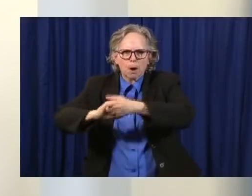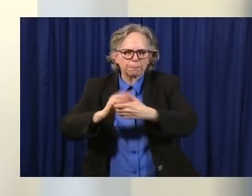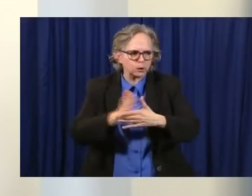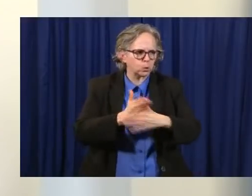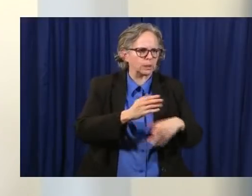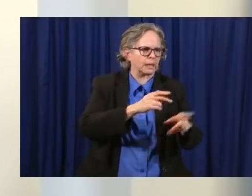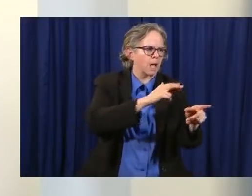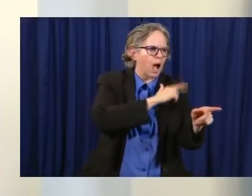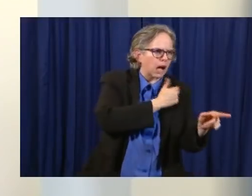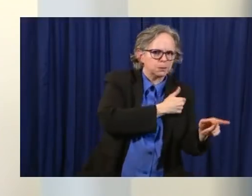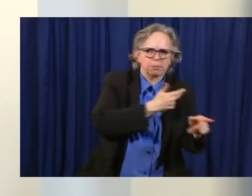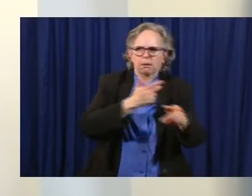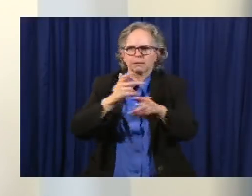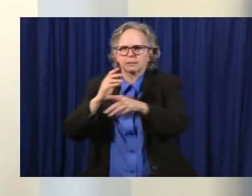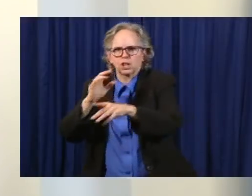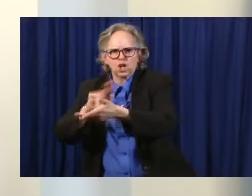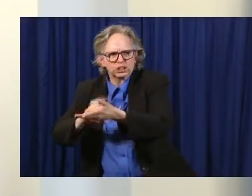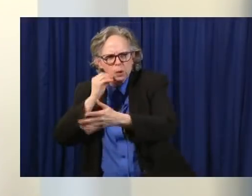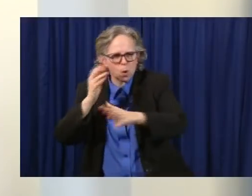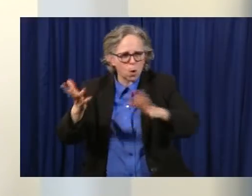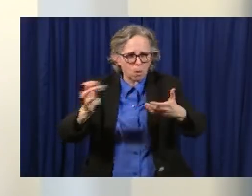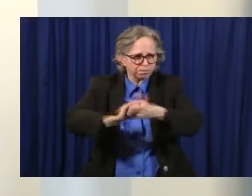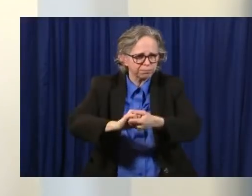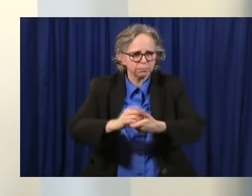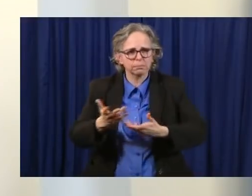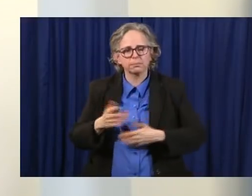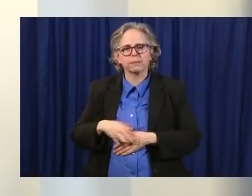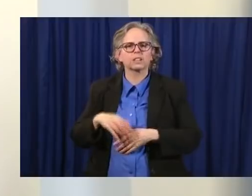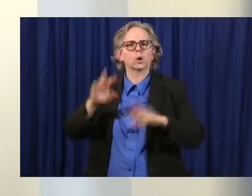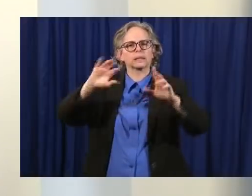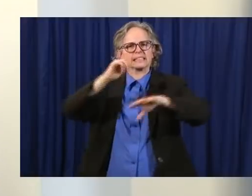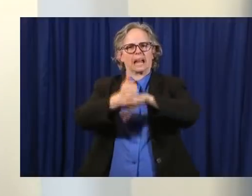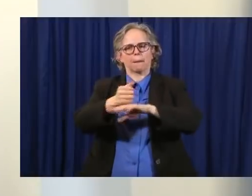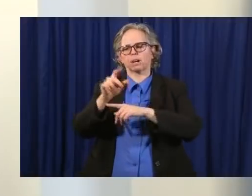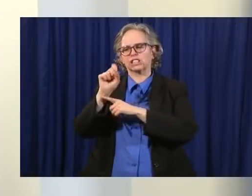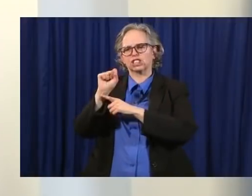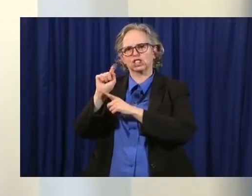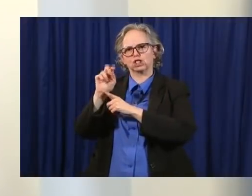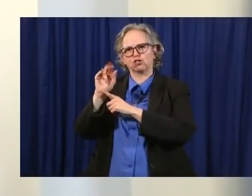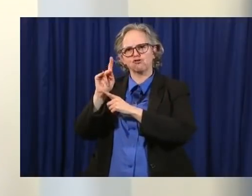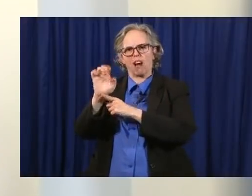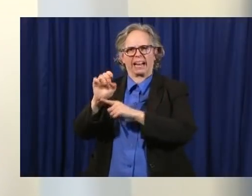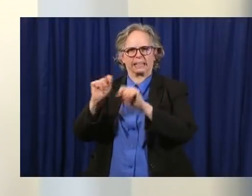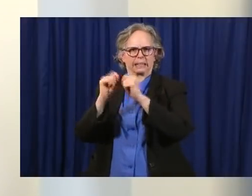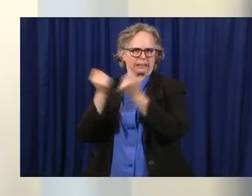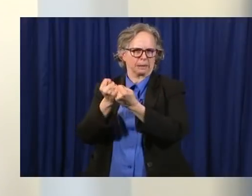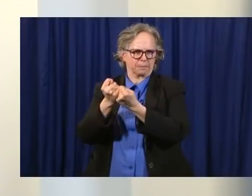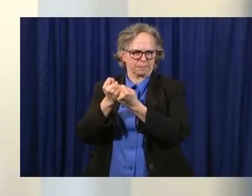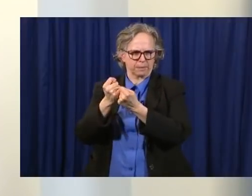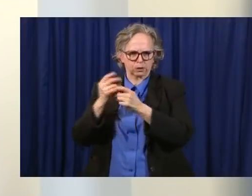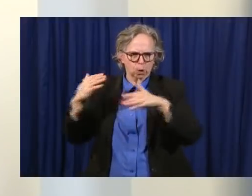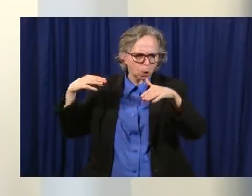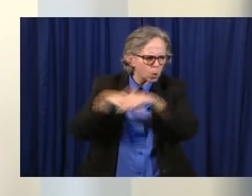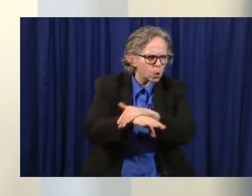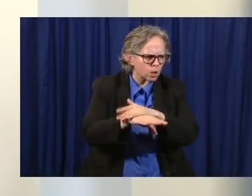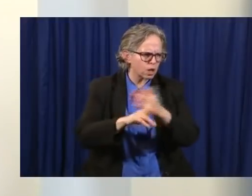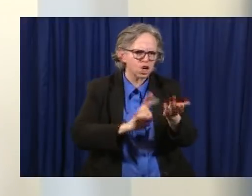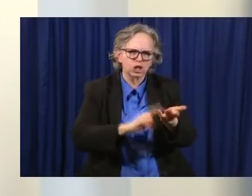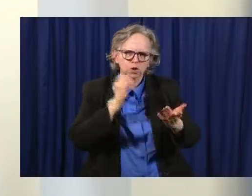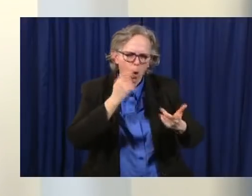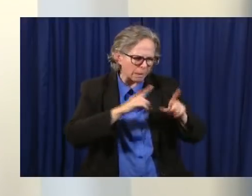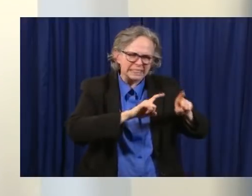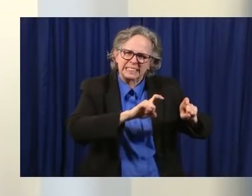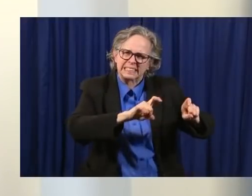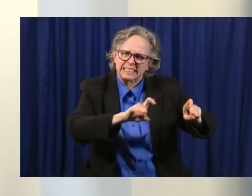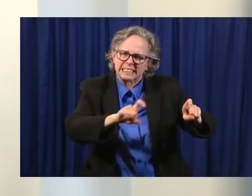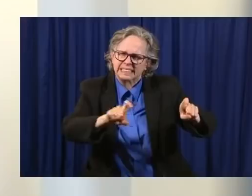we have developed at the state level. And we test in nursing homes now. And with increased testing, that's an increased focus